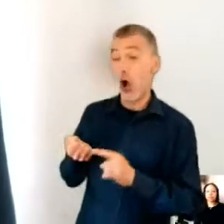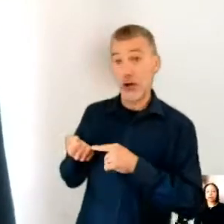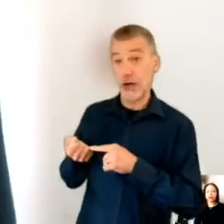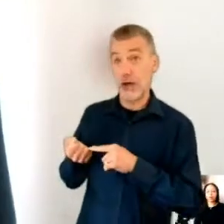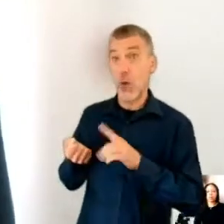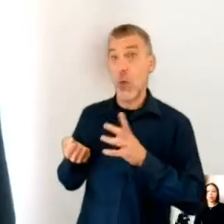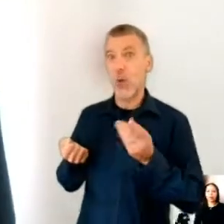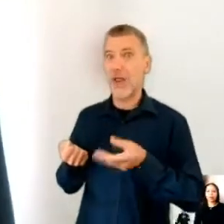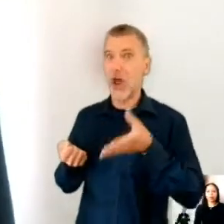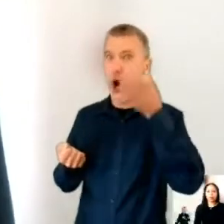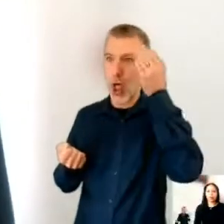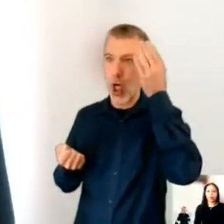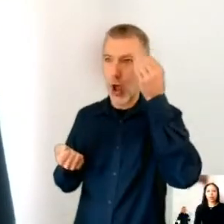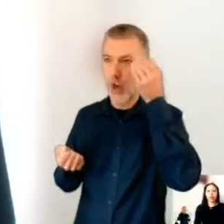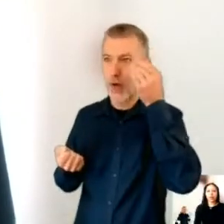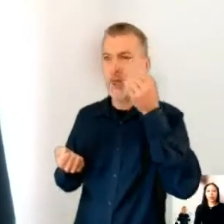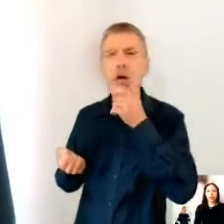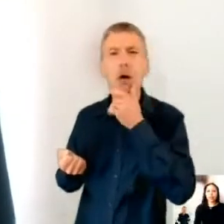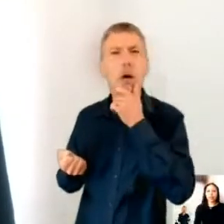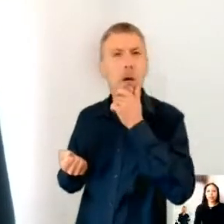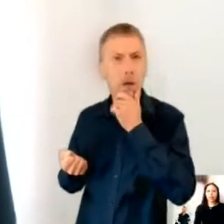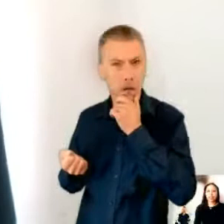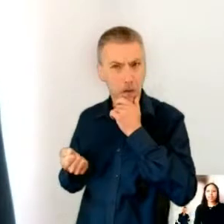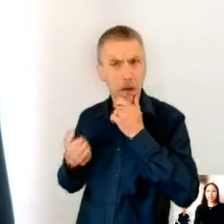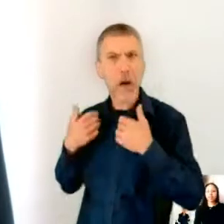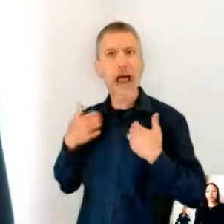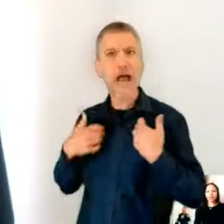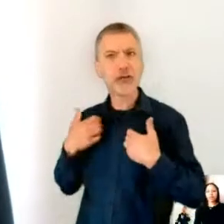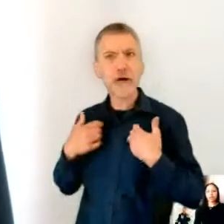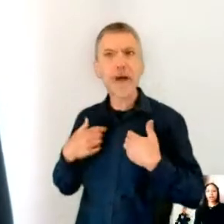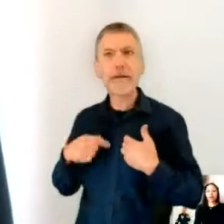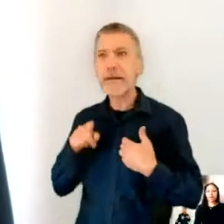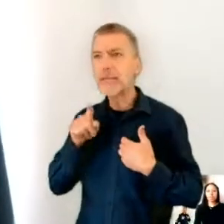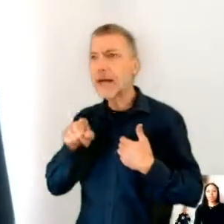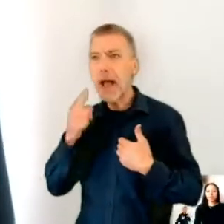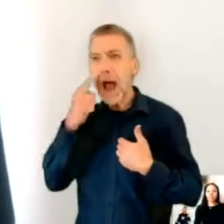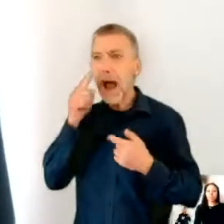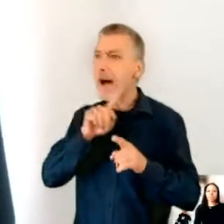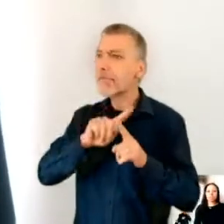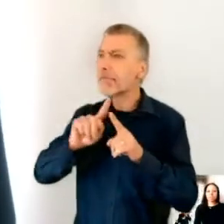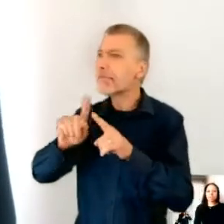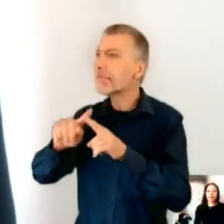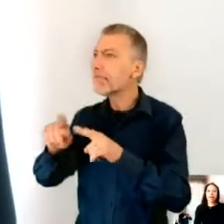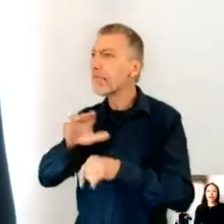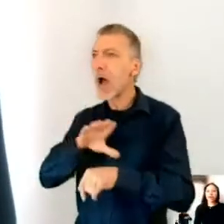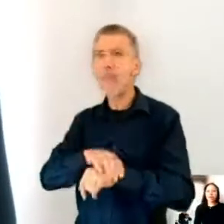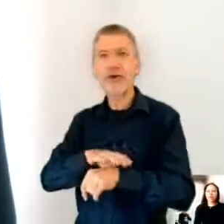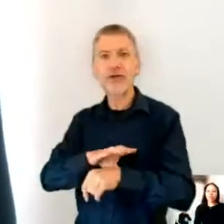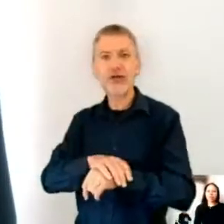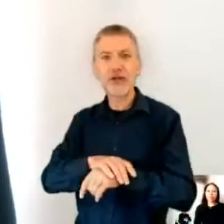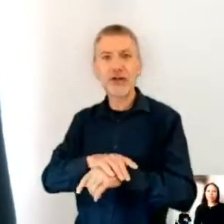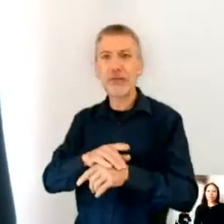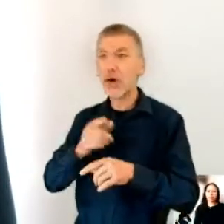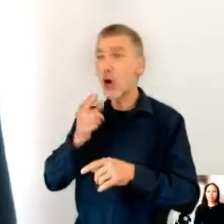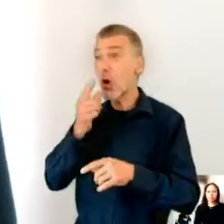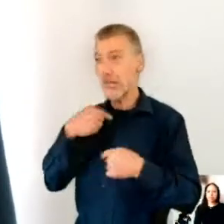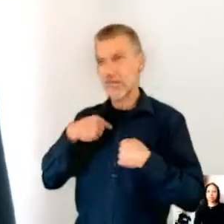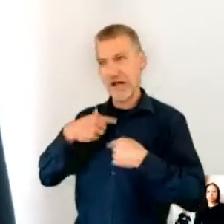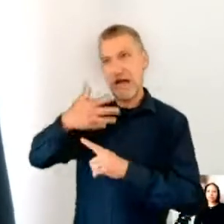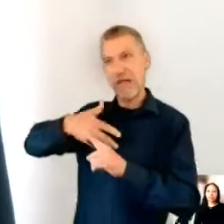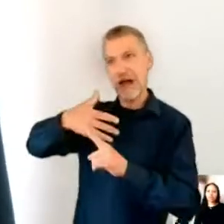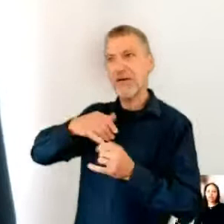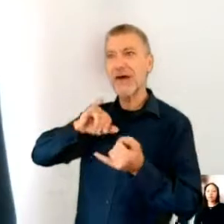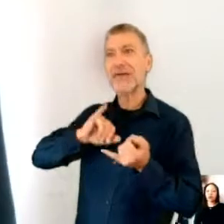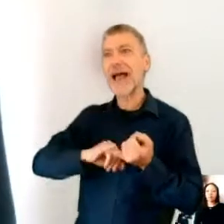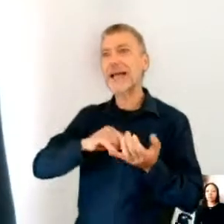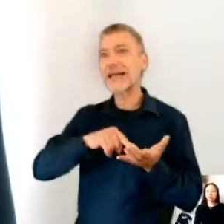me. So I started to look down the apprenticeship route. And in the back of my mind, going into STEM and engineering roles has been something that's